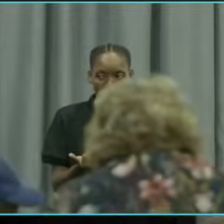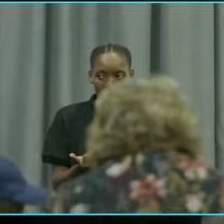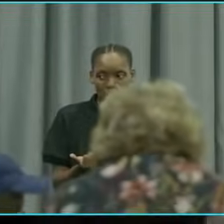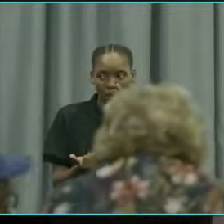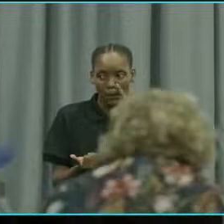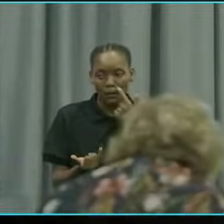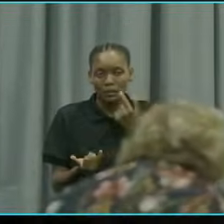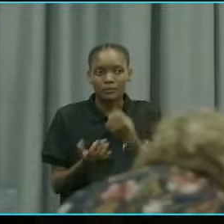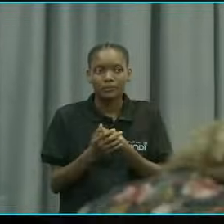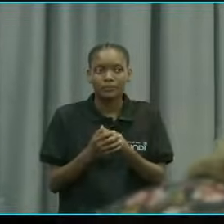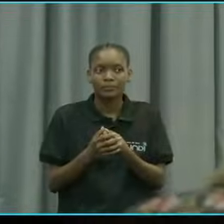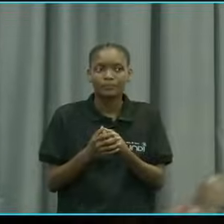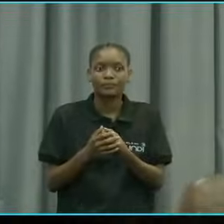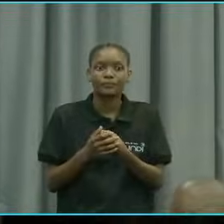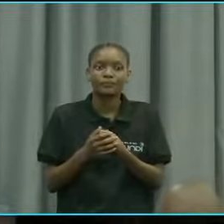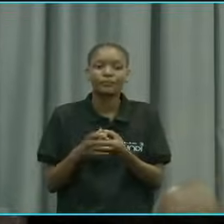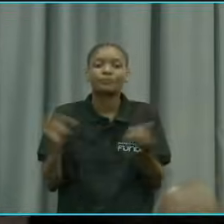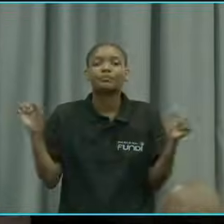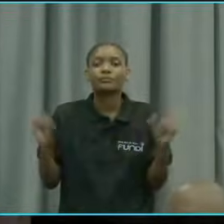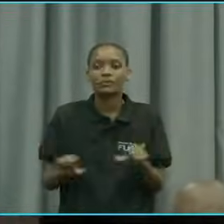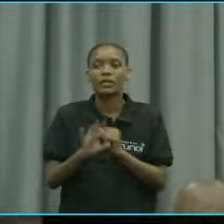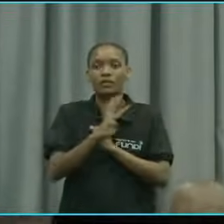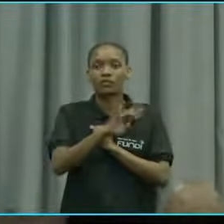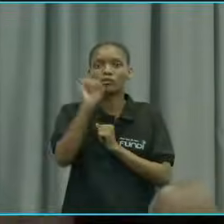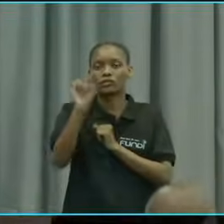We'll come back at 20 past 4.